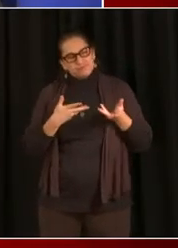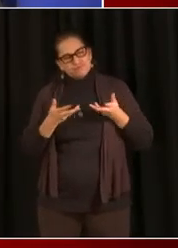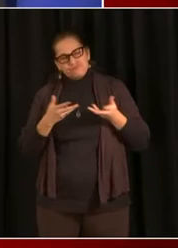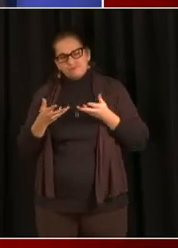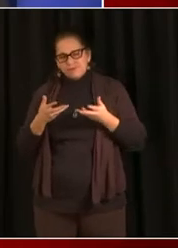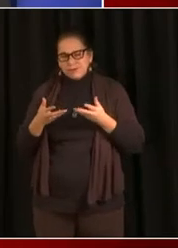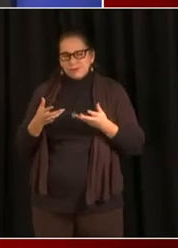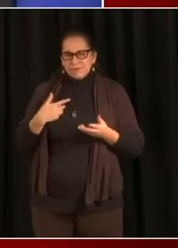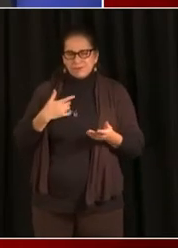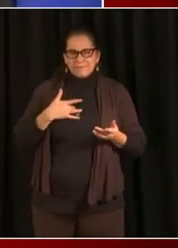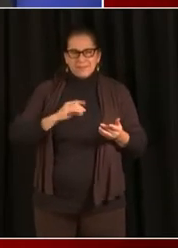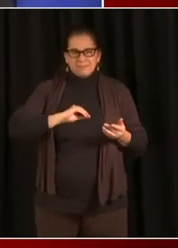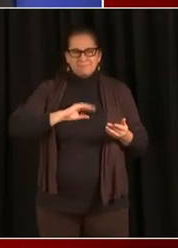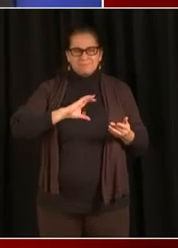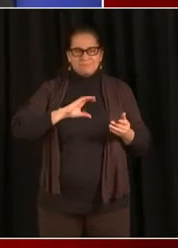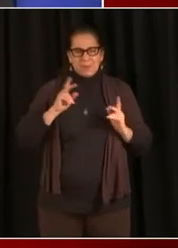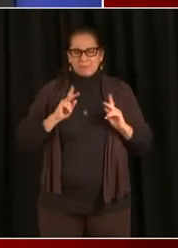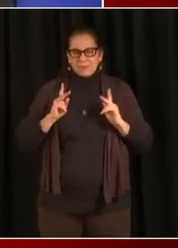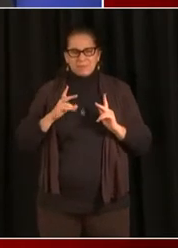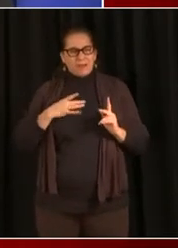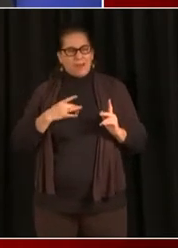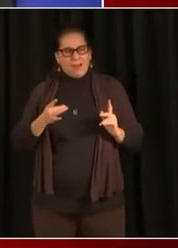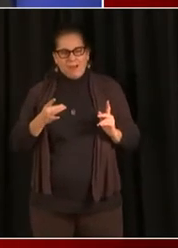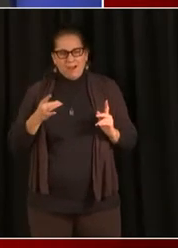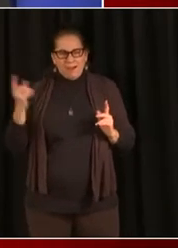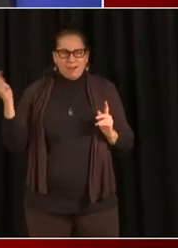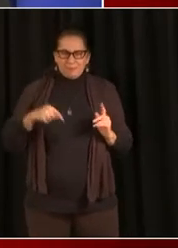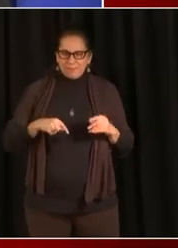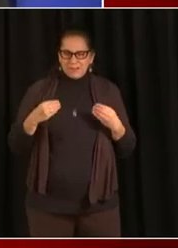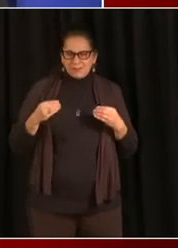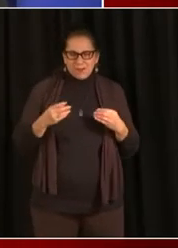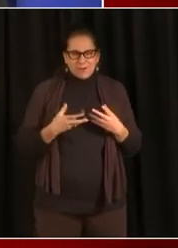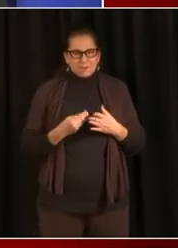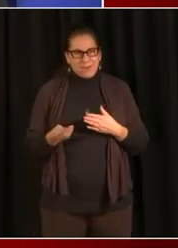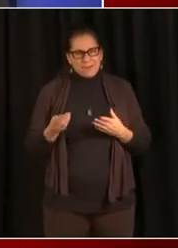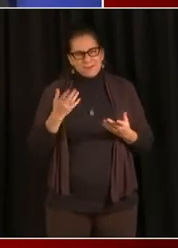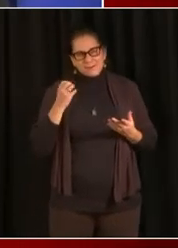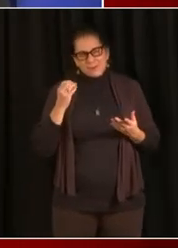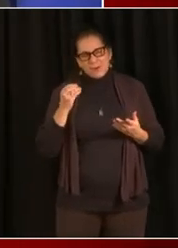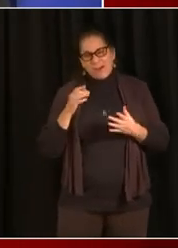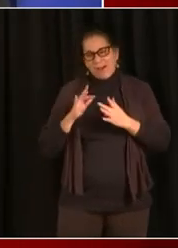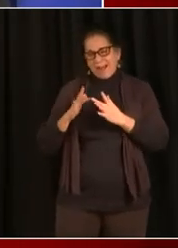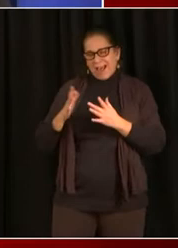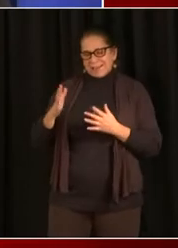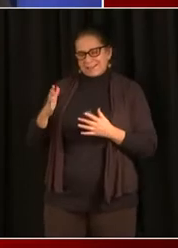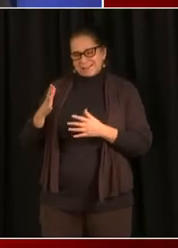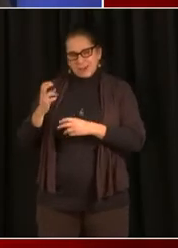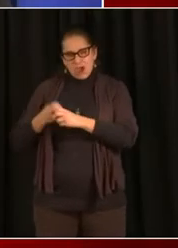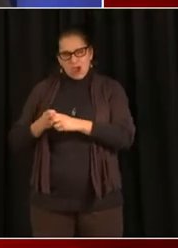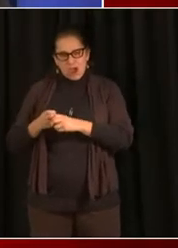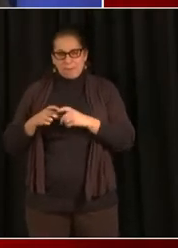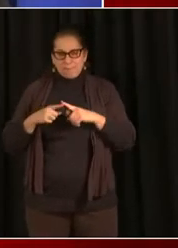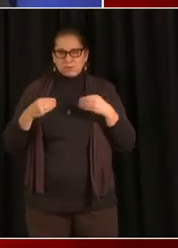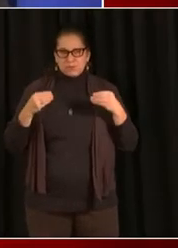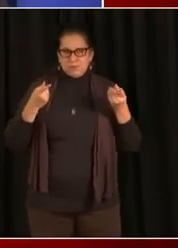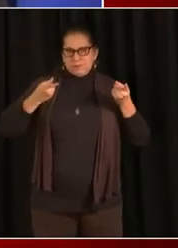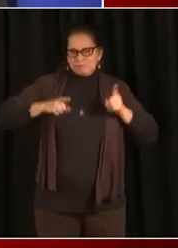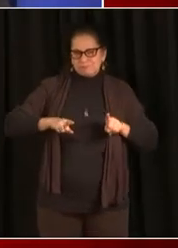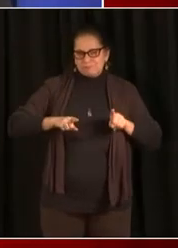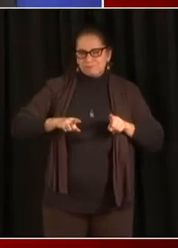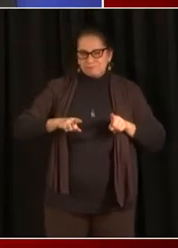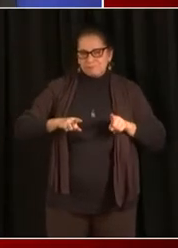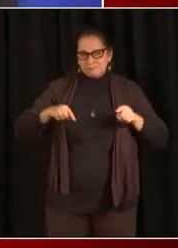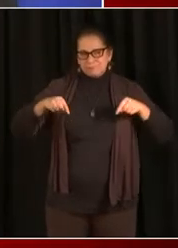that that makes us very happy to see the recurring